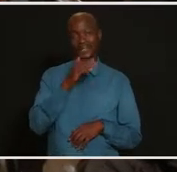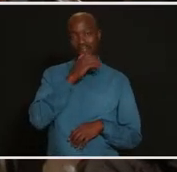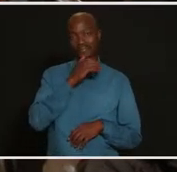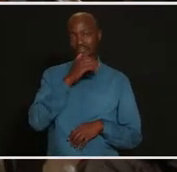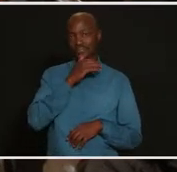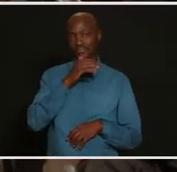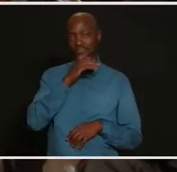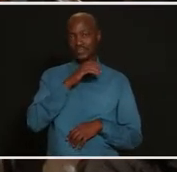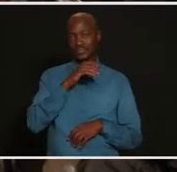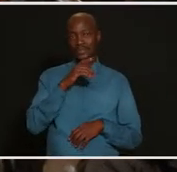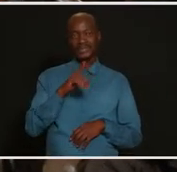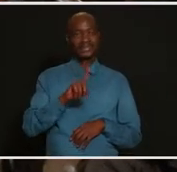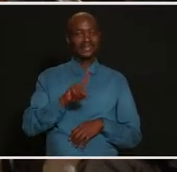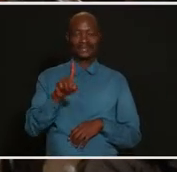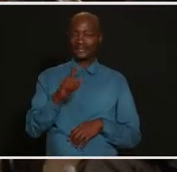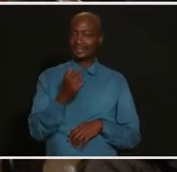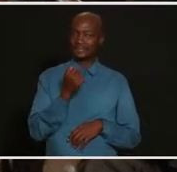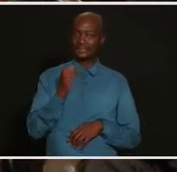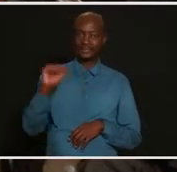foreign